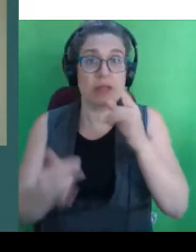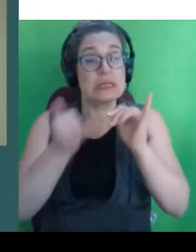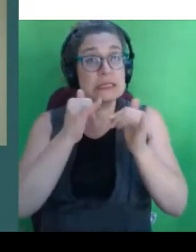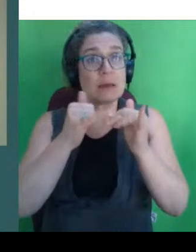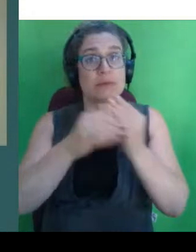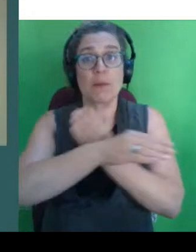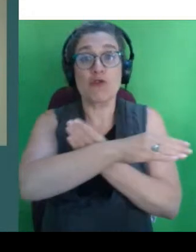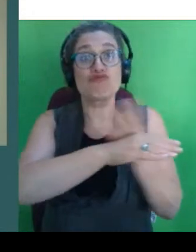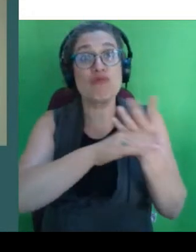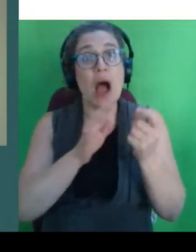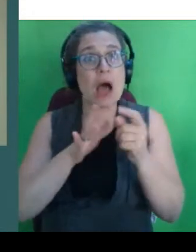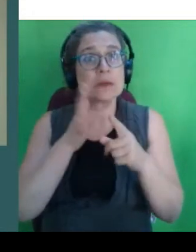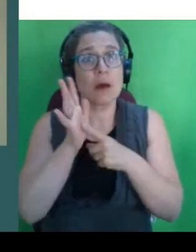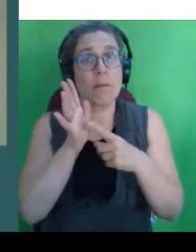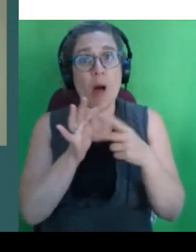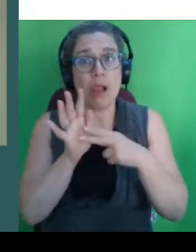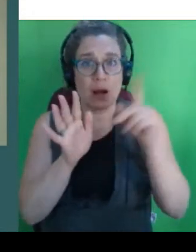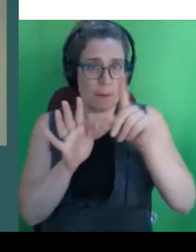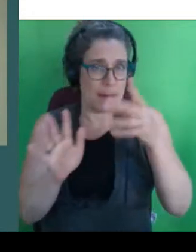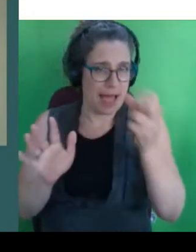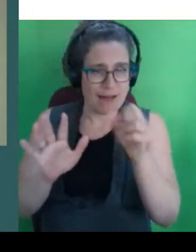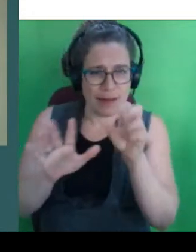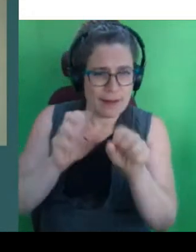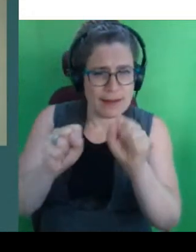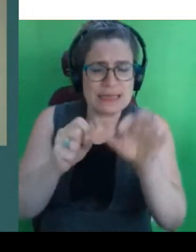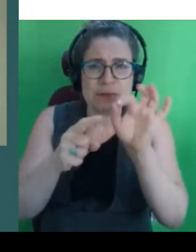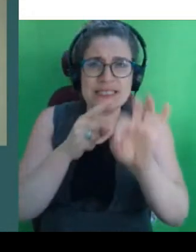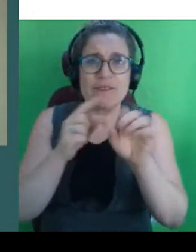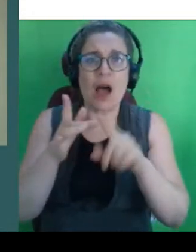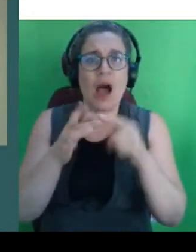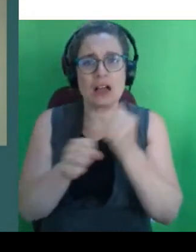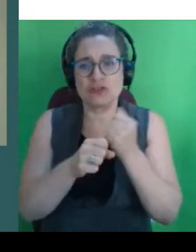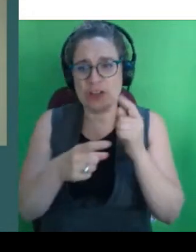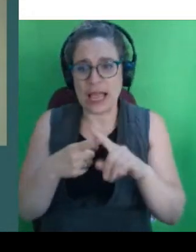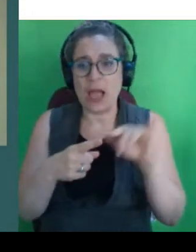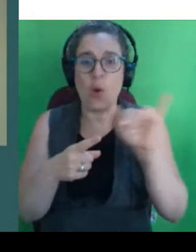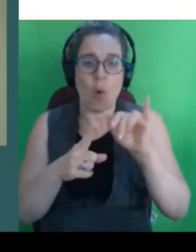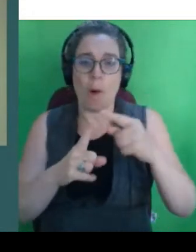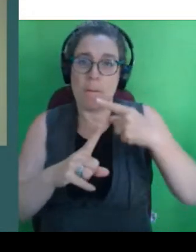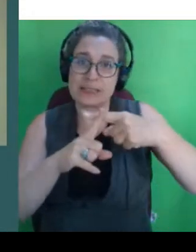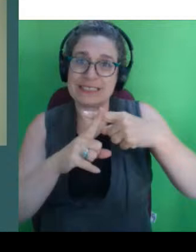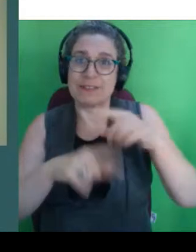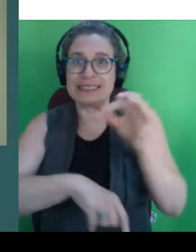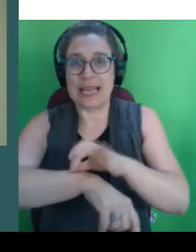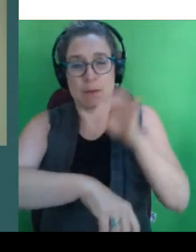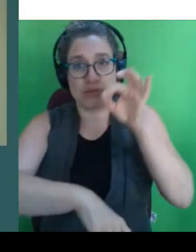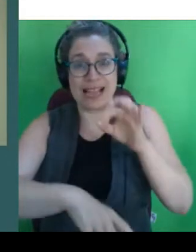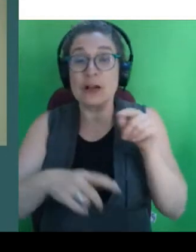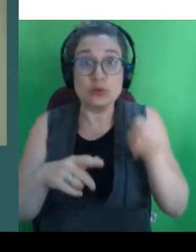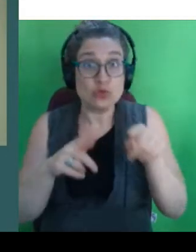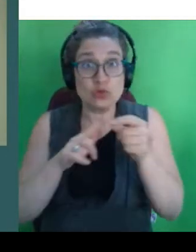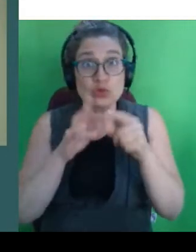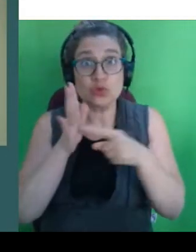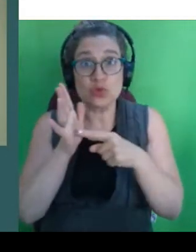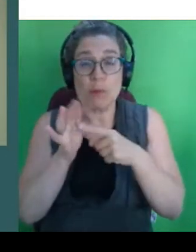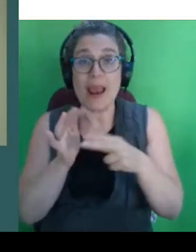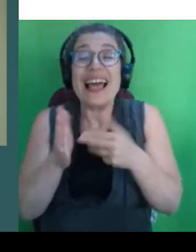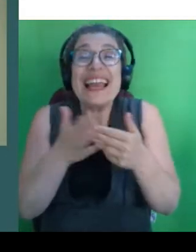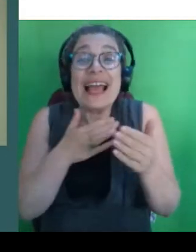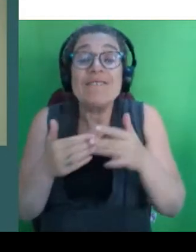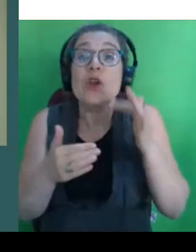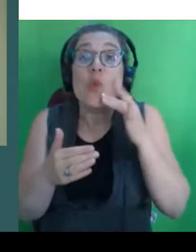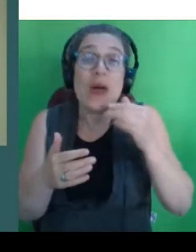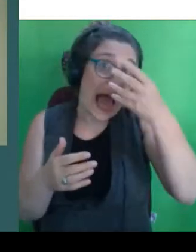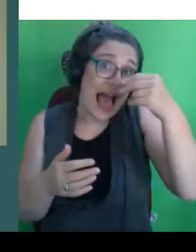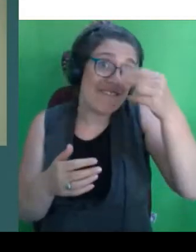still have detectable specific IgE or positive skin prick testing to pollens, even when they've outgrown their hay fever. And there